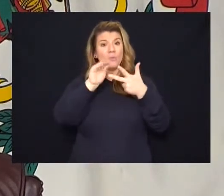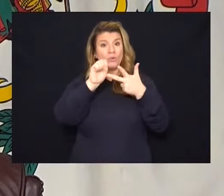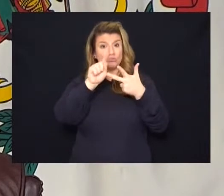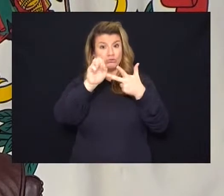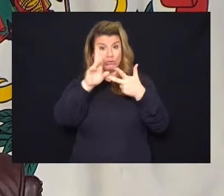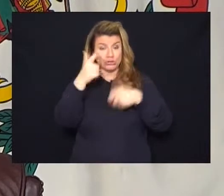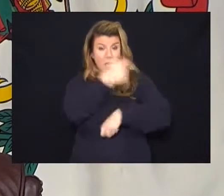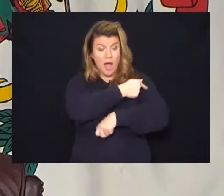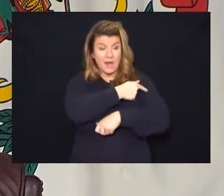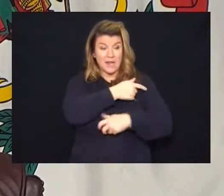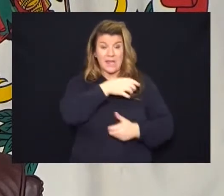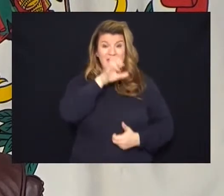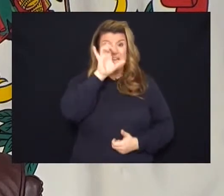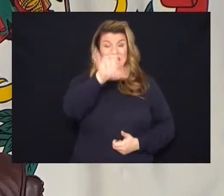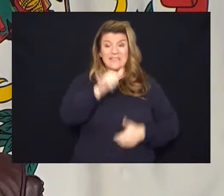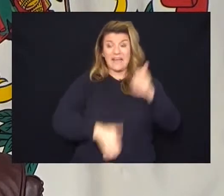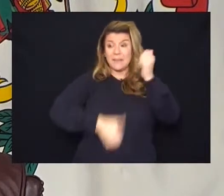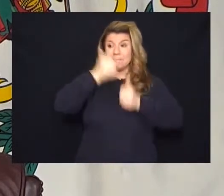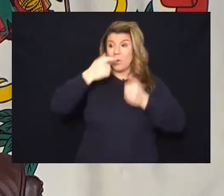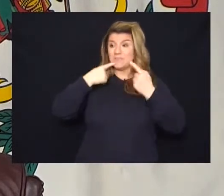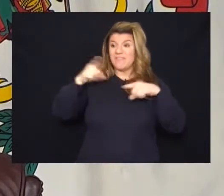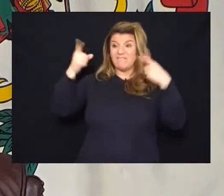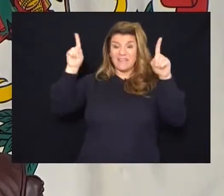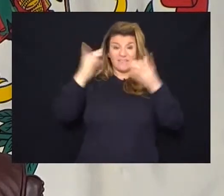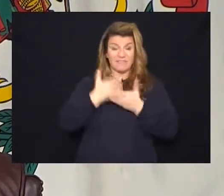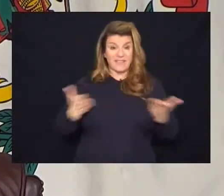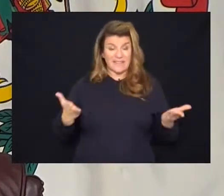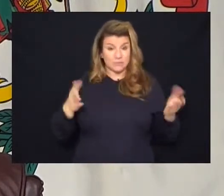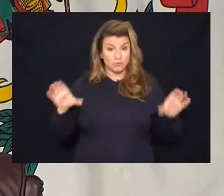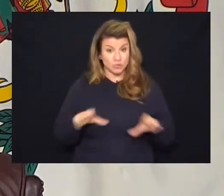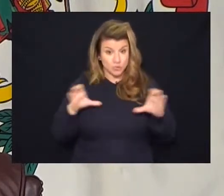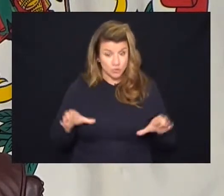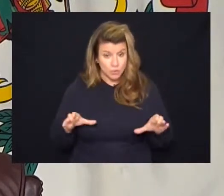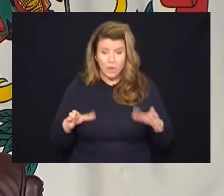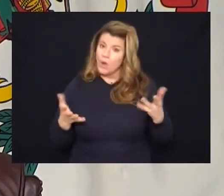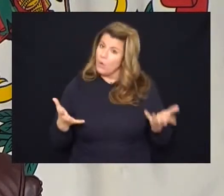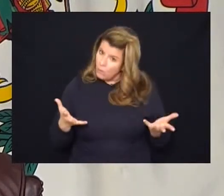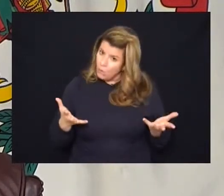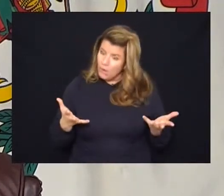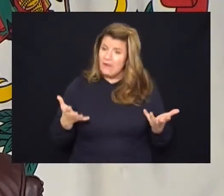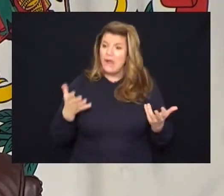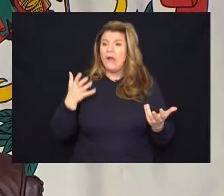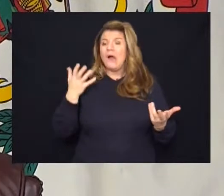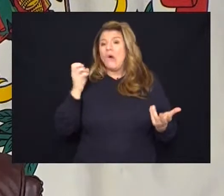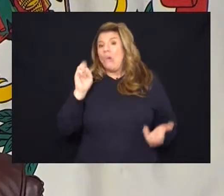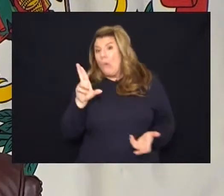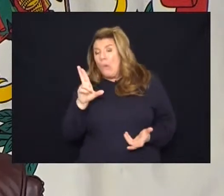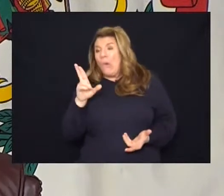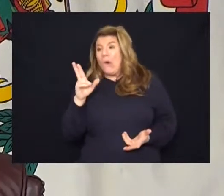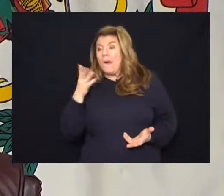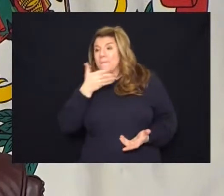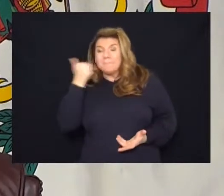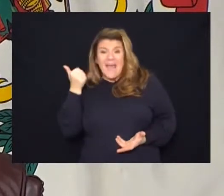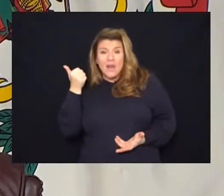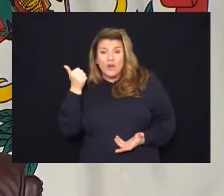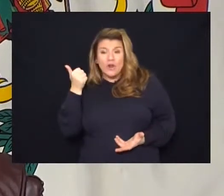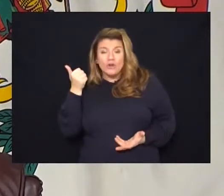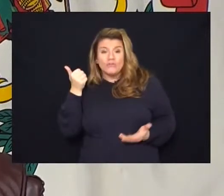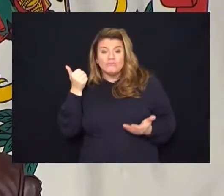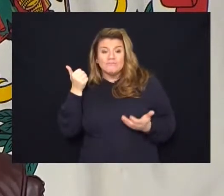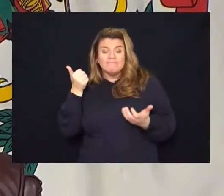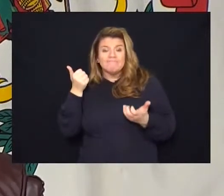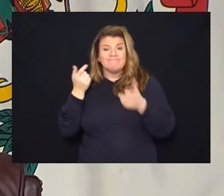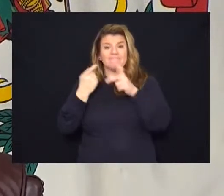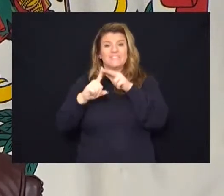is that the most effective way, or is it the most effective way to start,